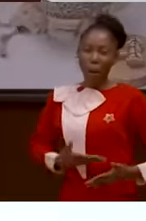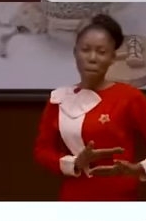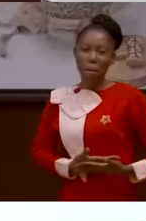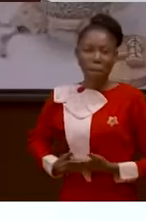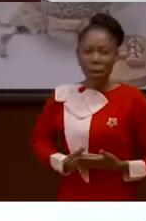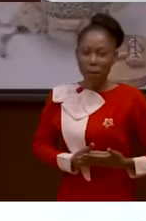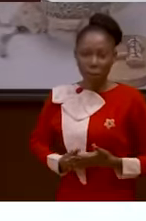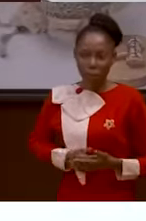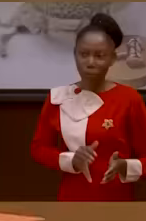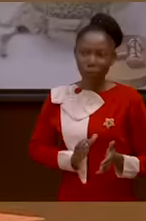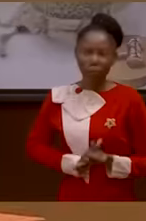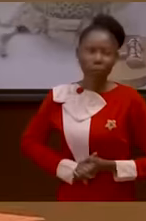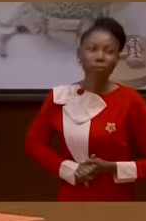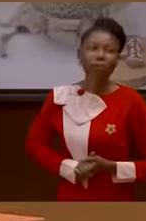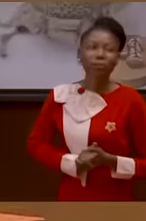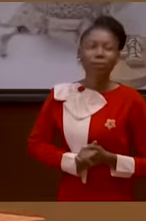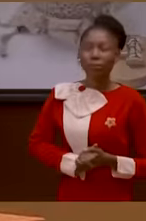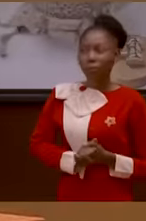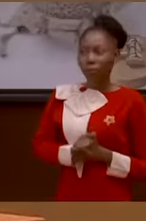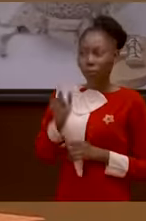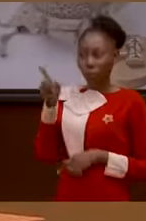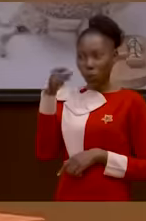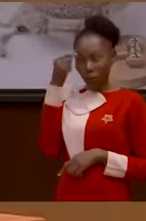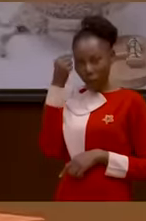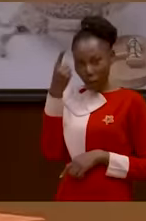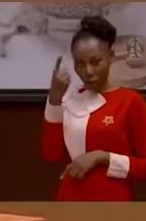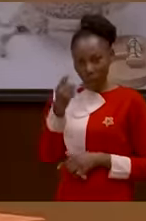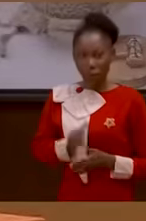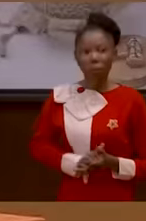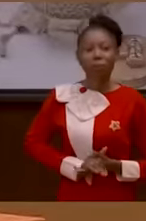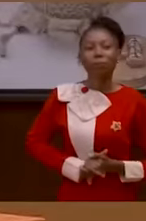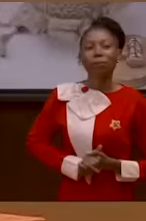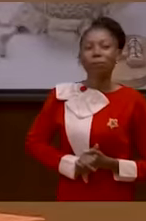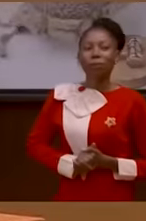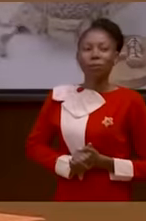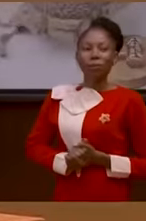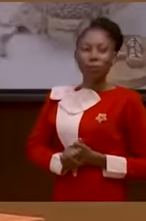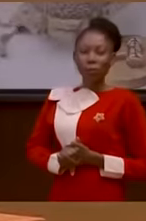Oluwafemi Atewogboye. Do you understand?